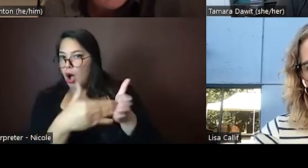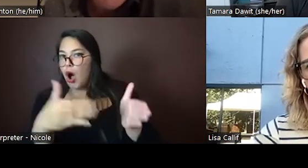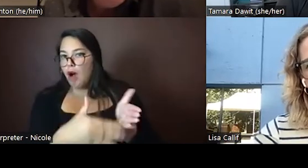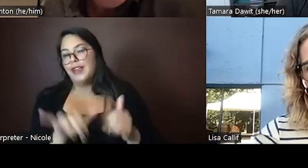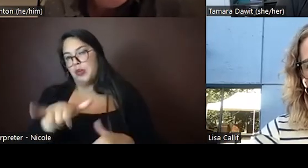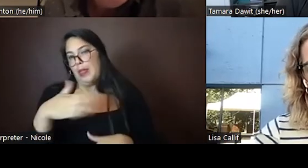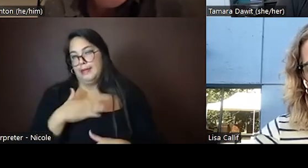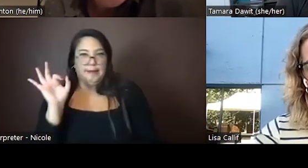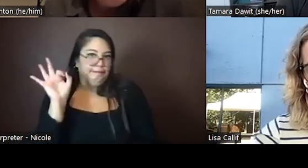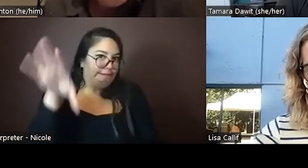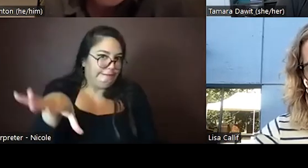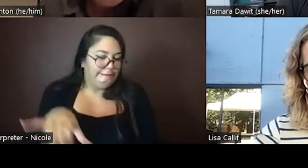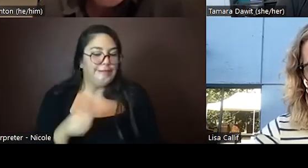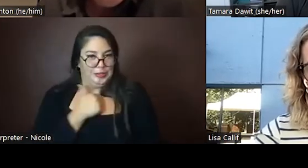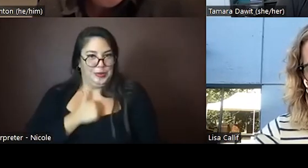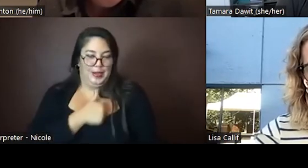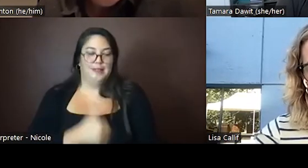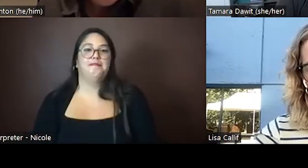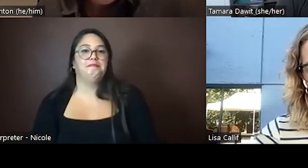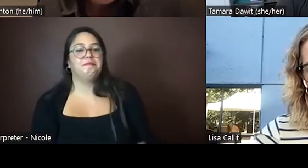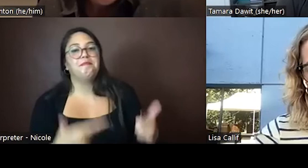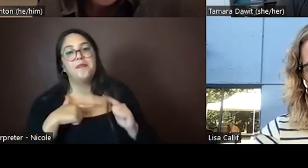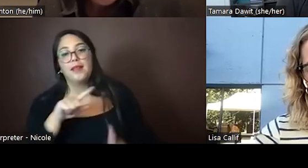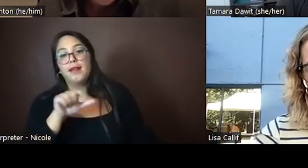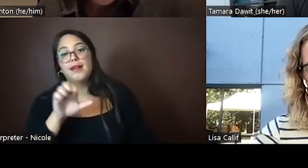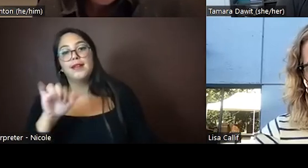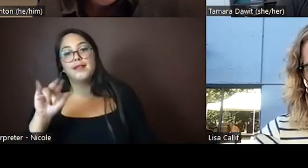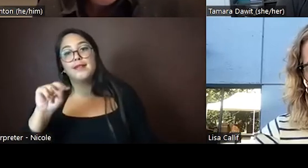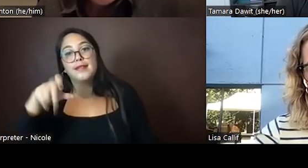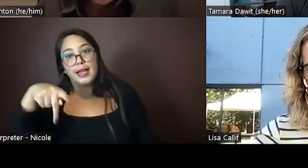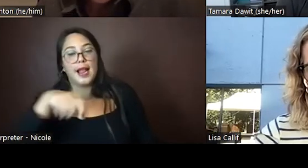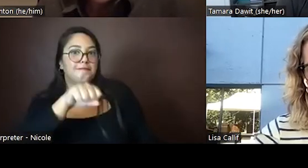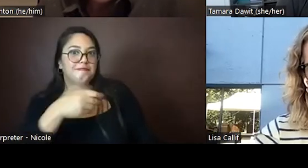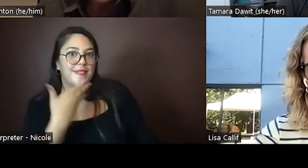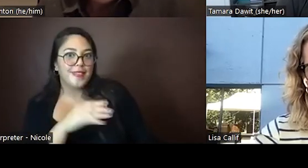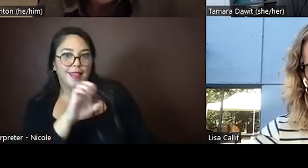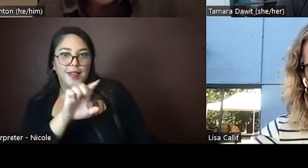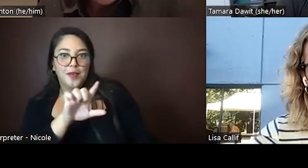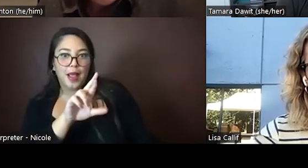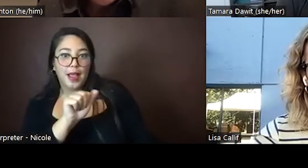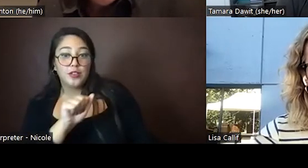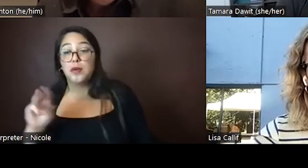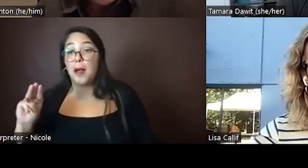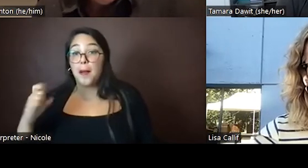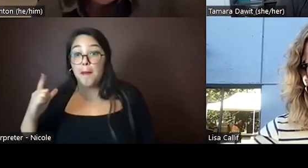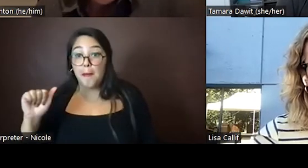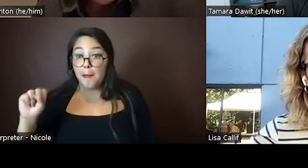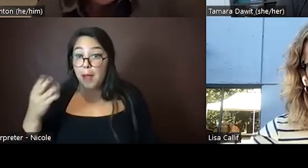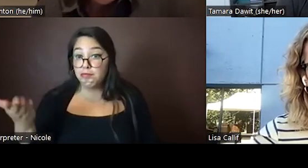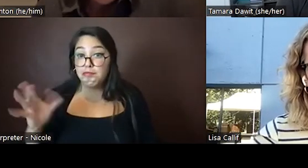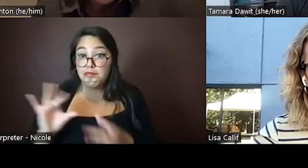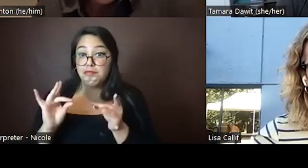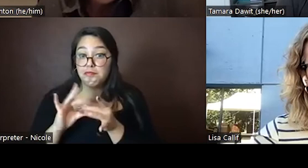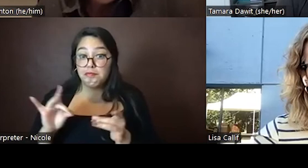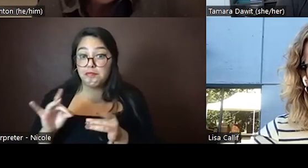say. Sorry. Yeah. Thank you. Thank you, Ezra. Megan, would you like to say something? I just wanted to agree with